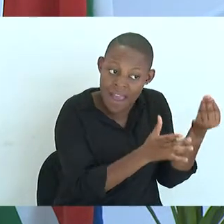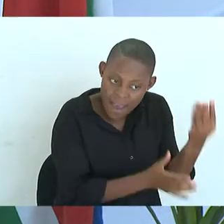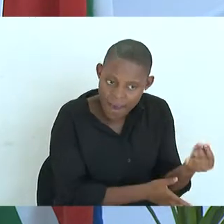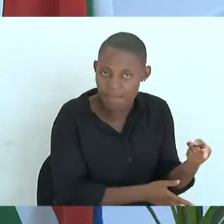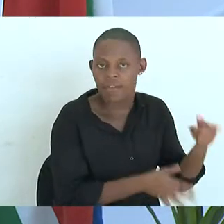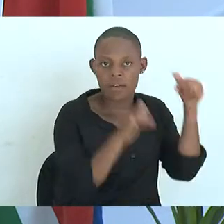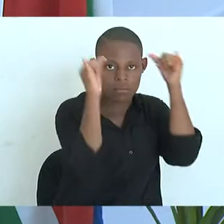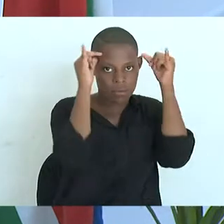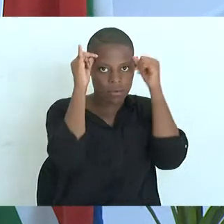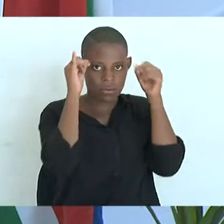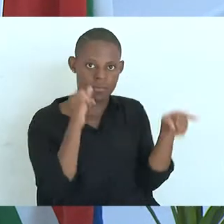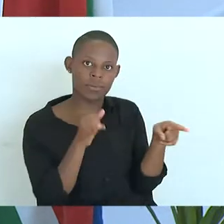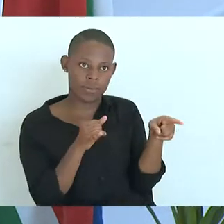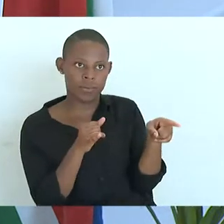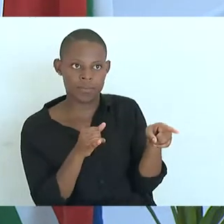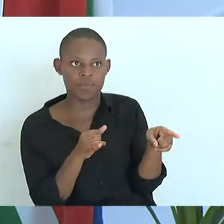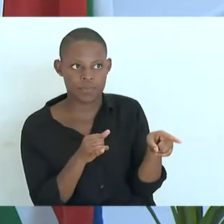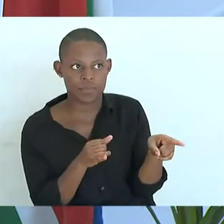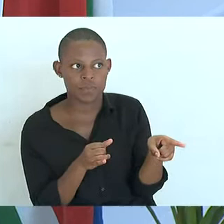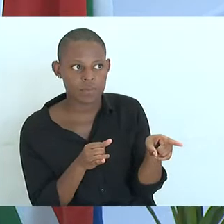leyo kufunda through